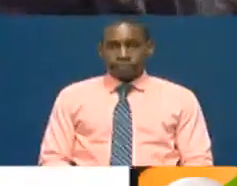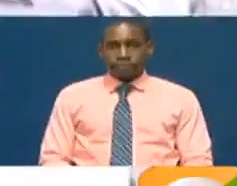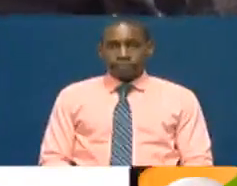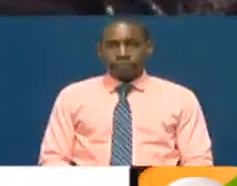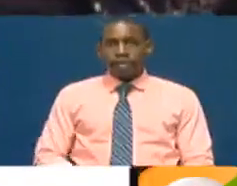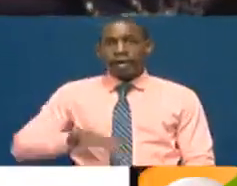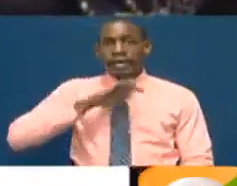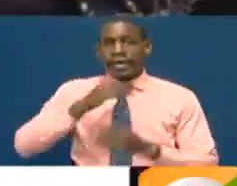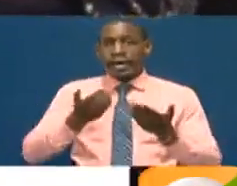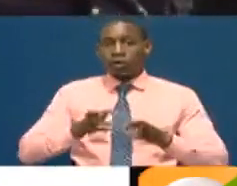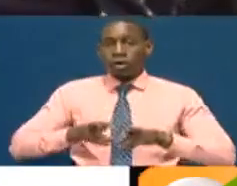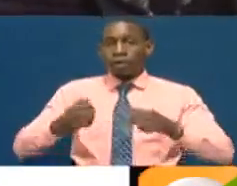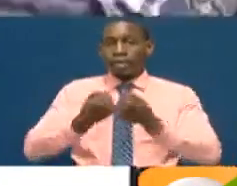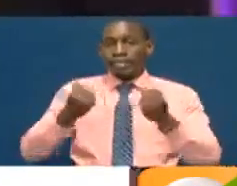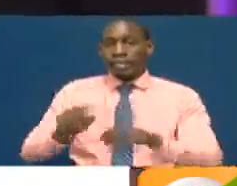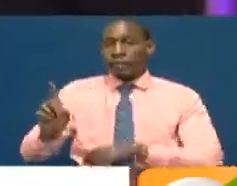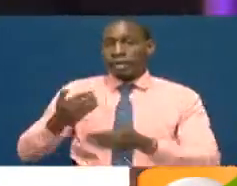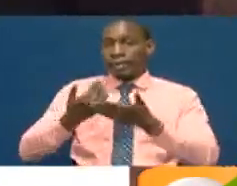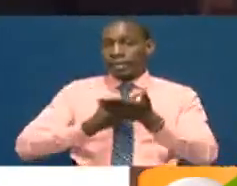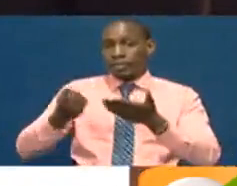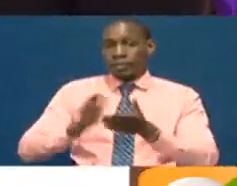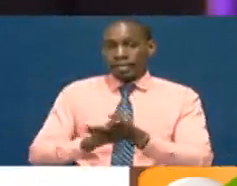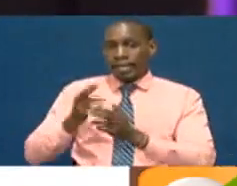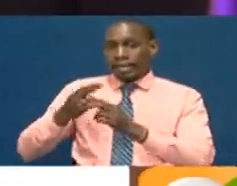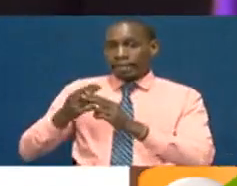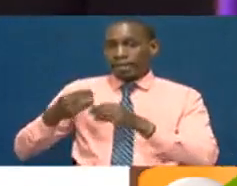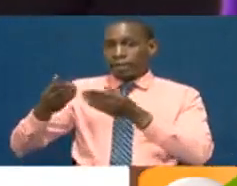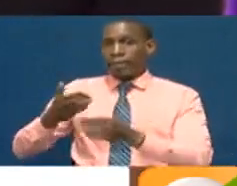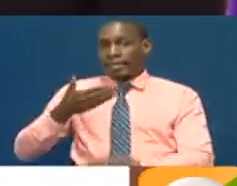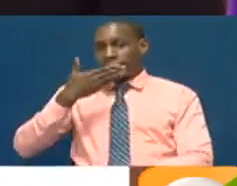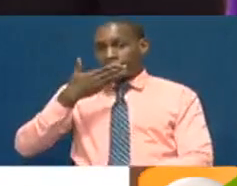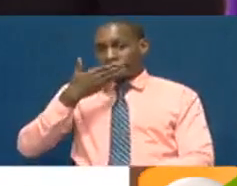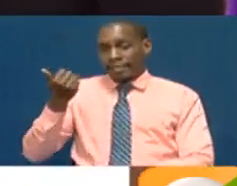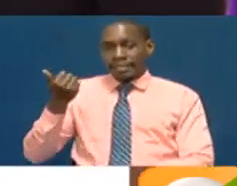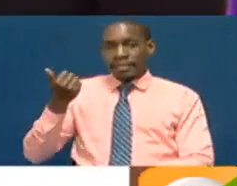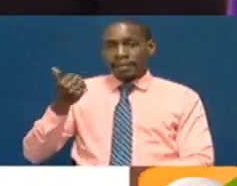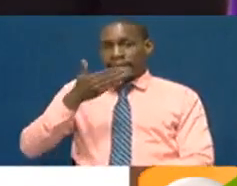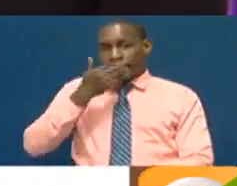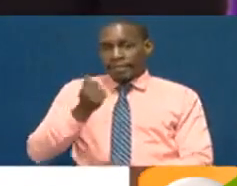Died in a road accident last week. I used to call her bestie.